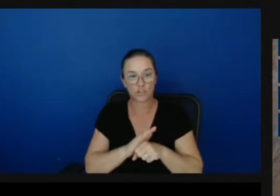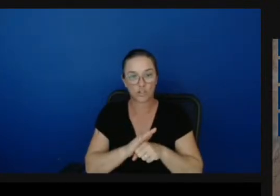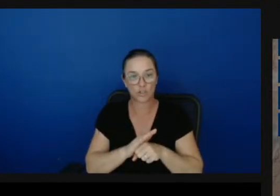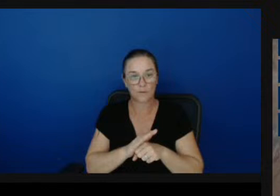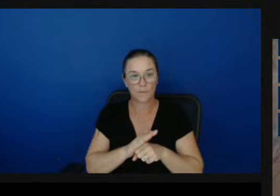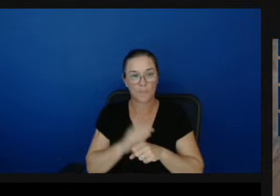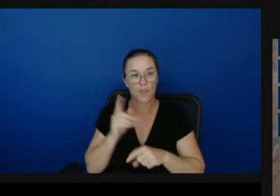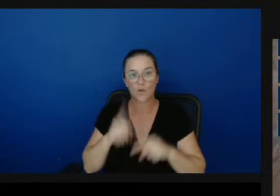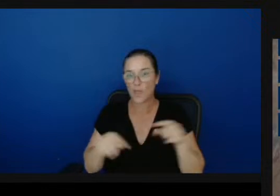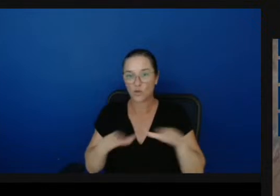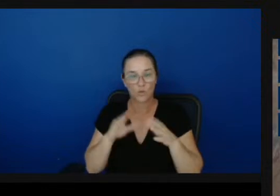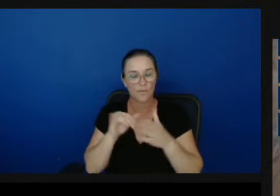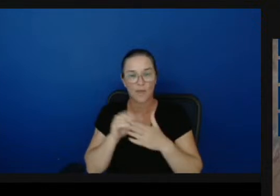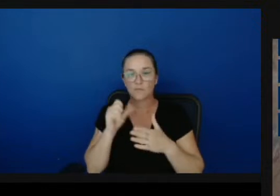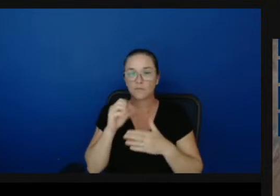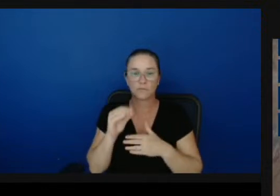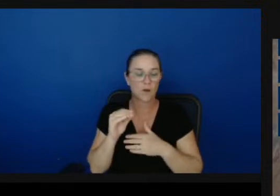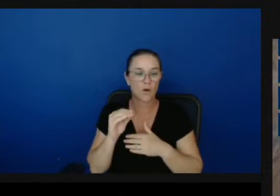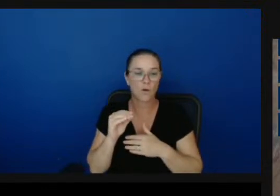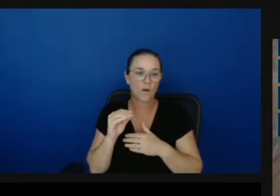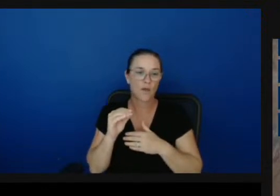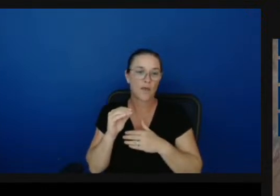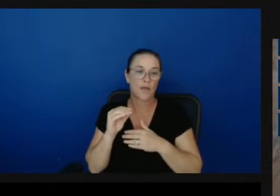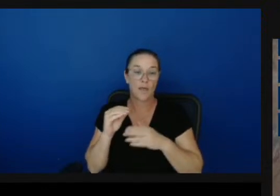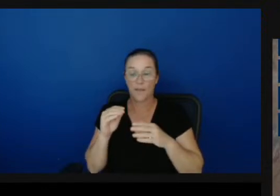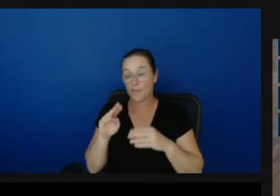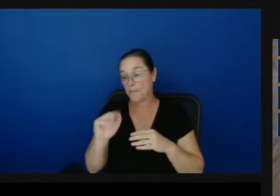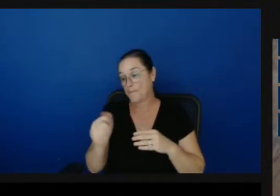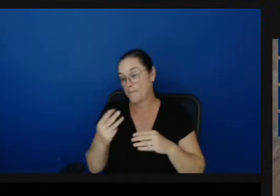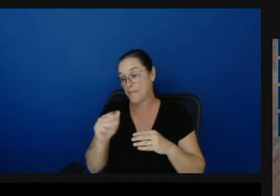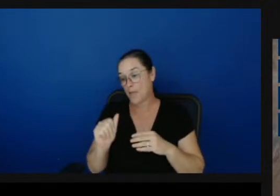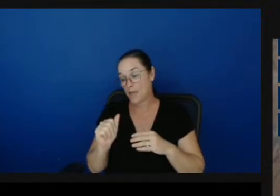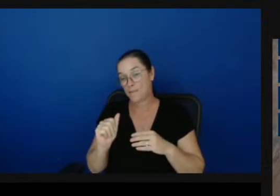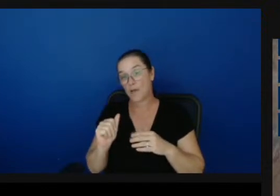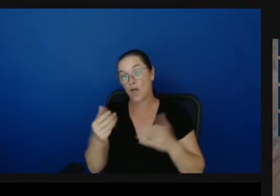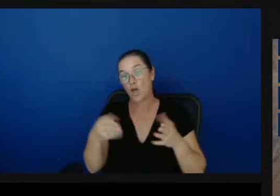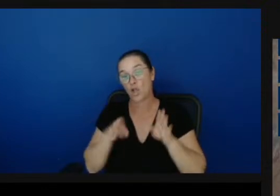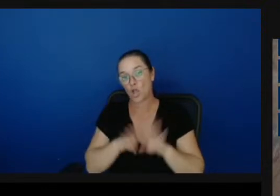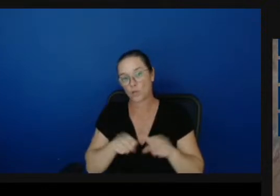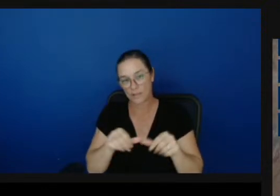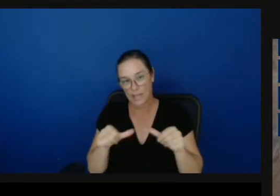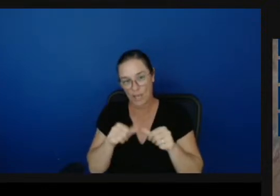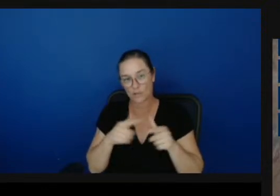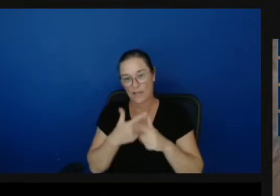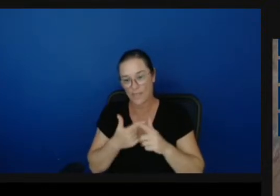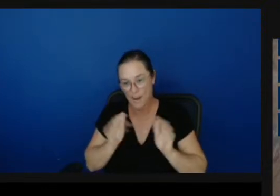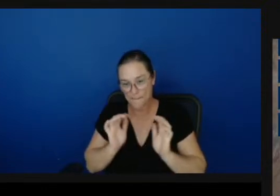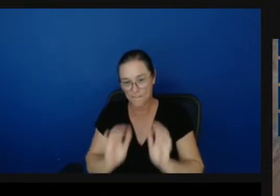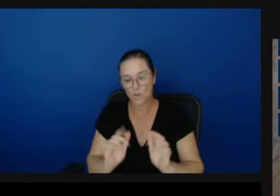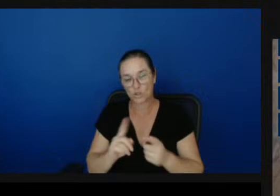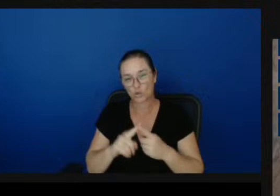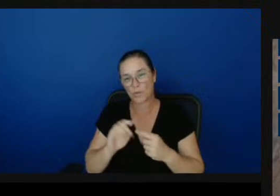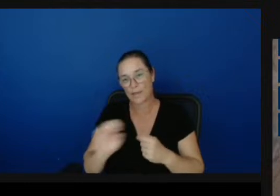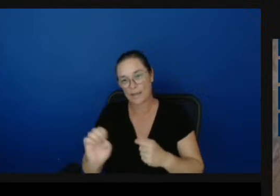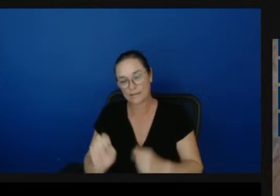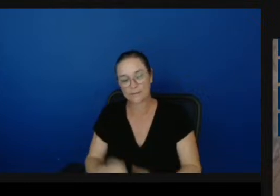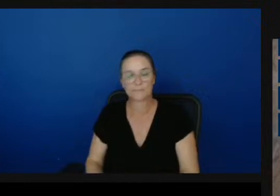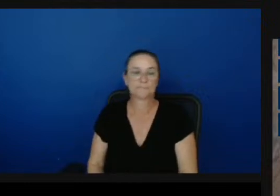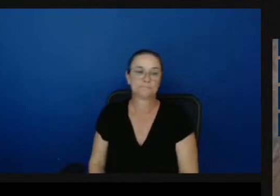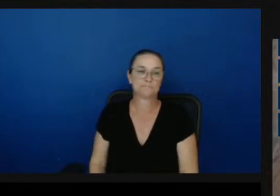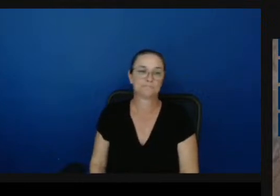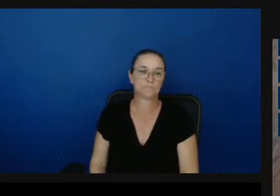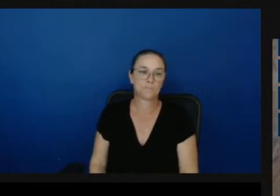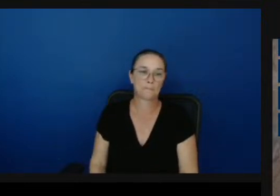do that. So the magma has come in and put in pressure, it's closing those areas. Now it can start pushing to the east, to the rift. And